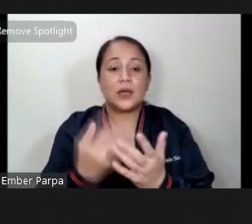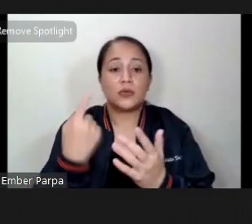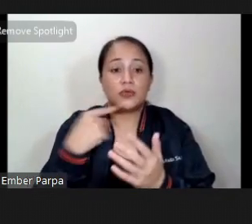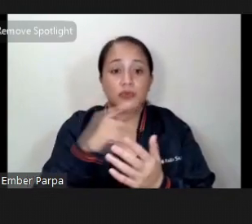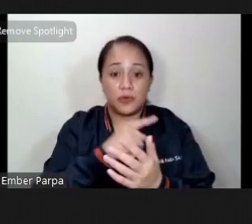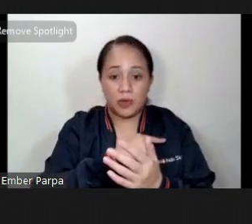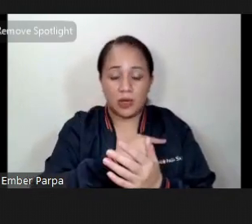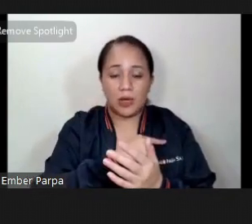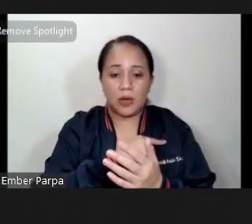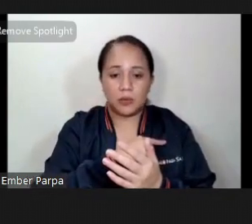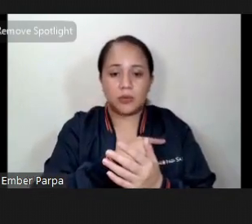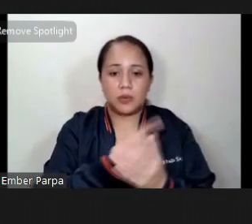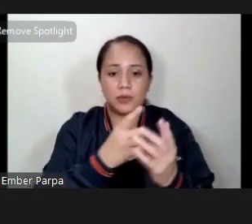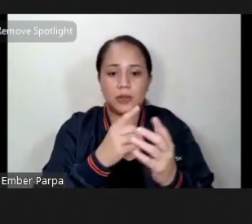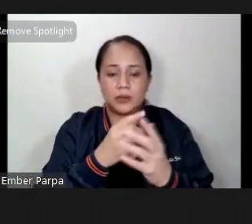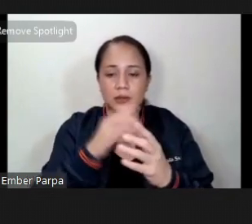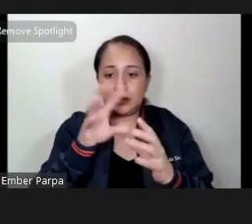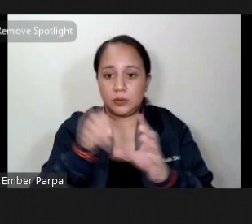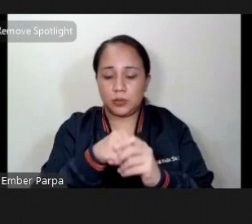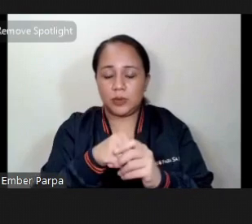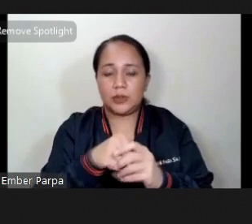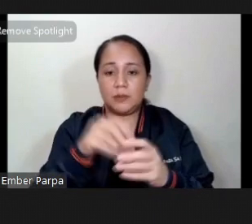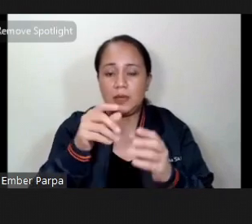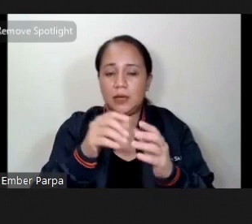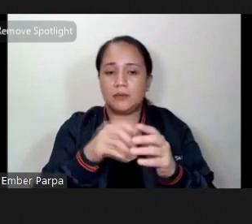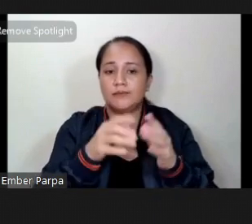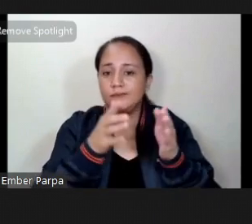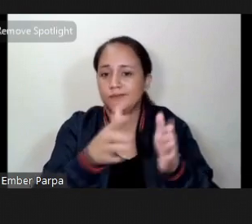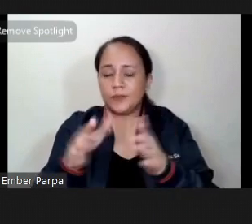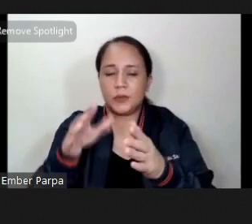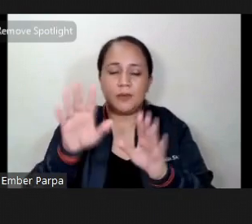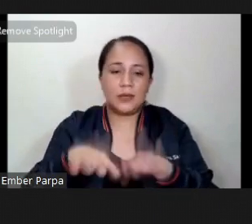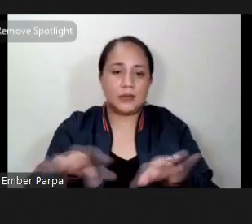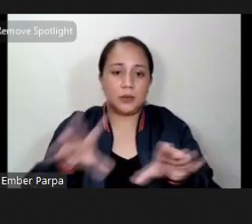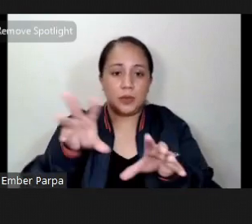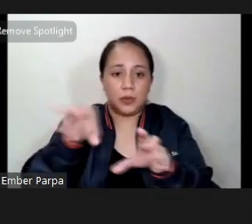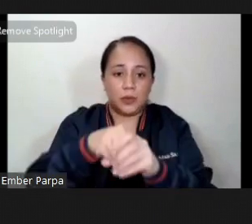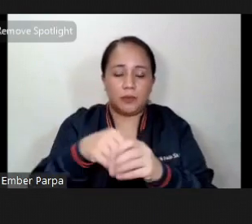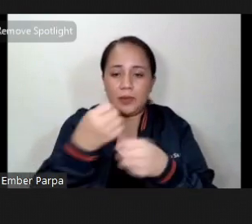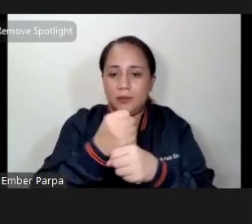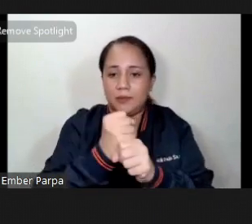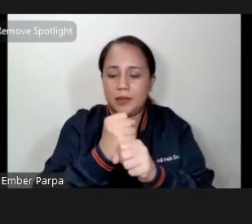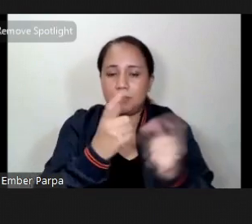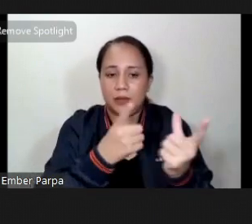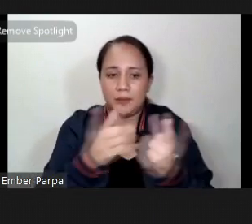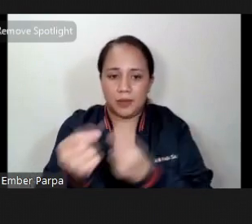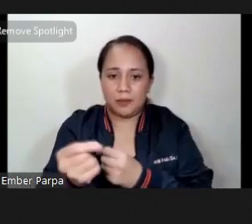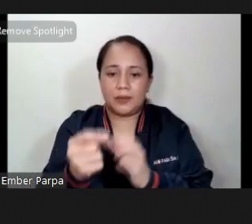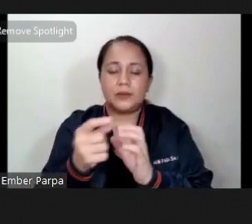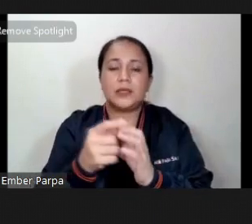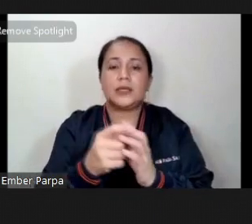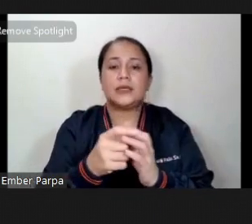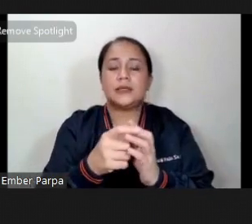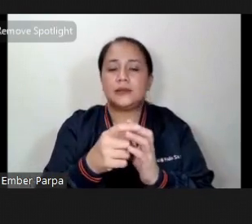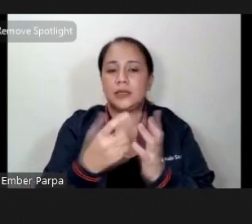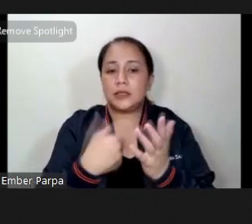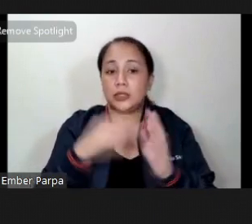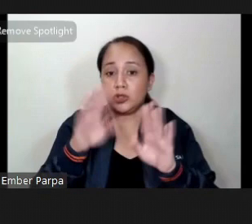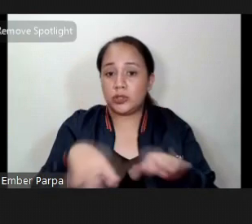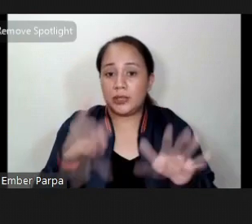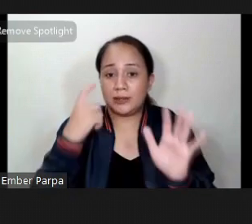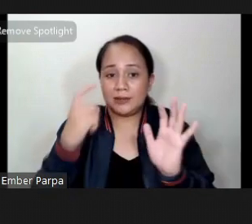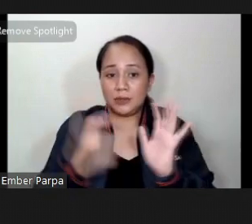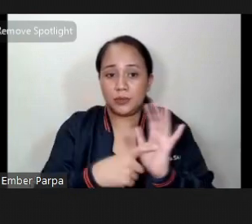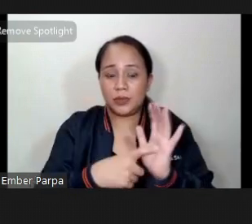sa institutionalisasyon ng mga mekanismong pambata at pakikilahok sa paggawa at pagpapatupad ng patakaran, the children